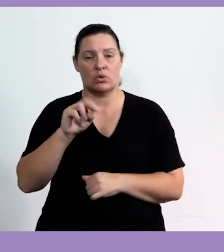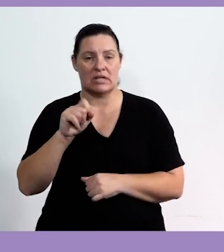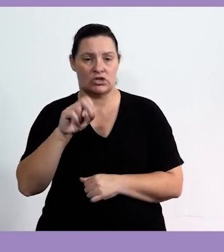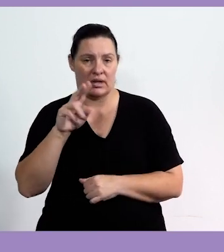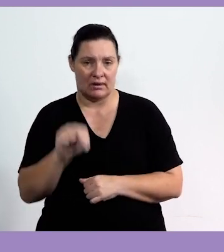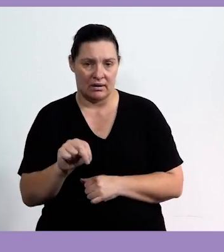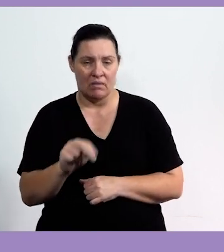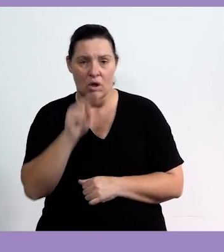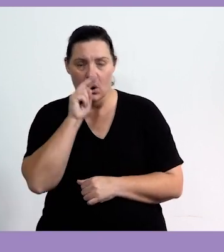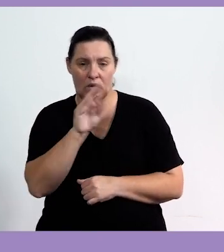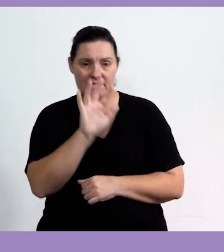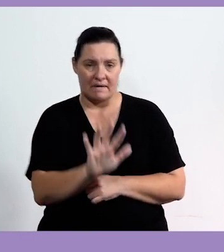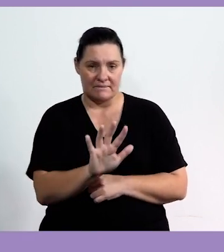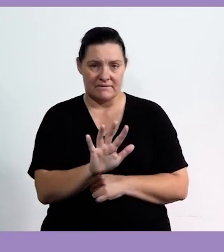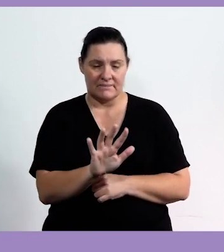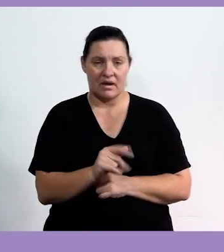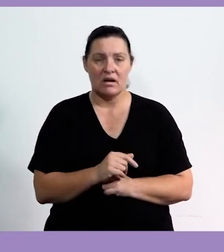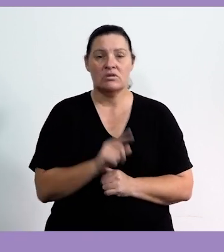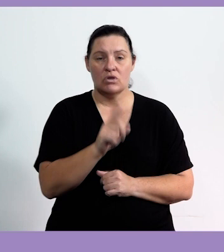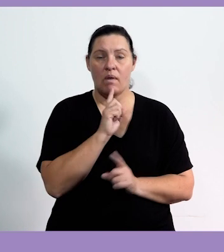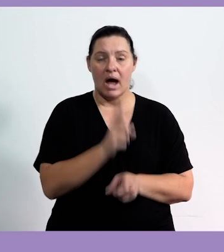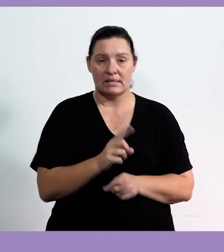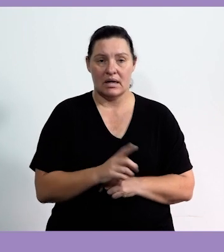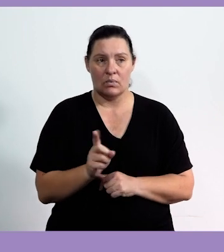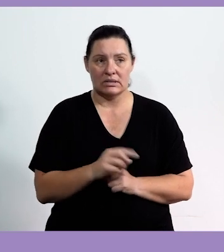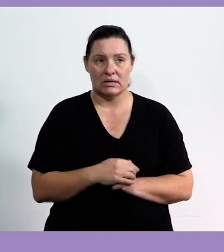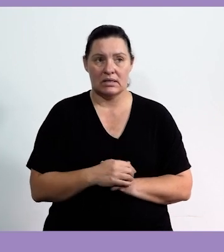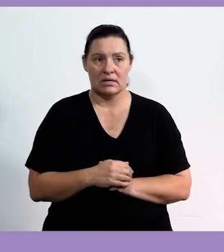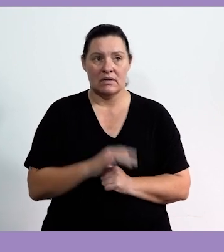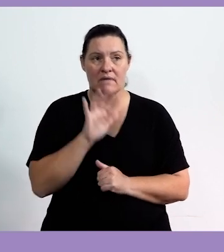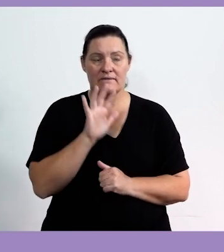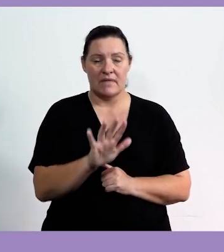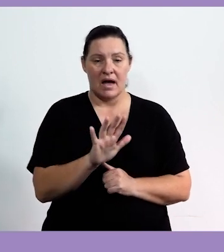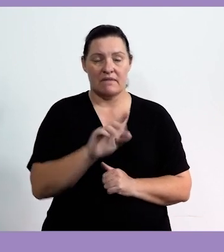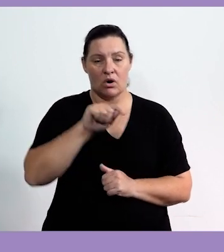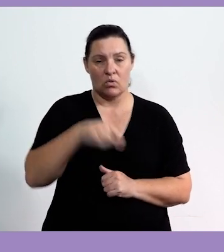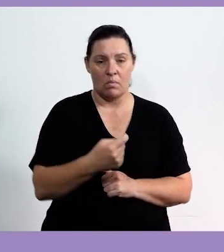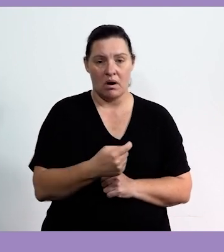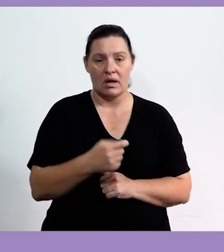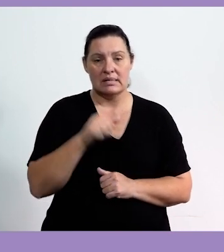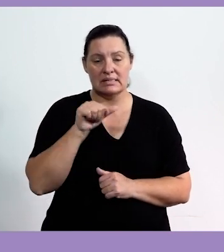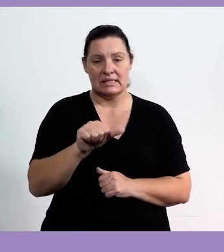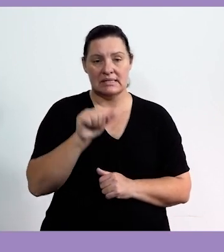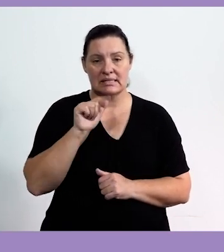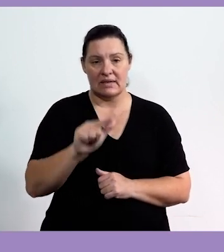scientific notation, we are looking at the 5. So our answer is going to be